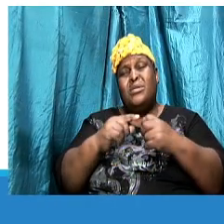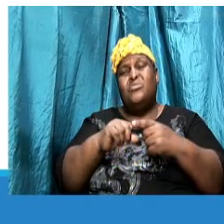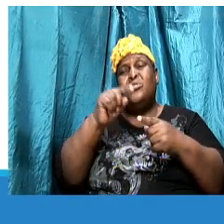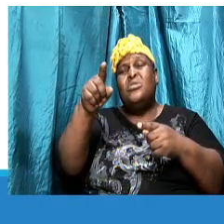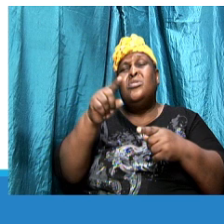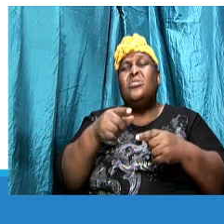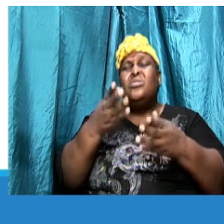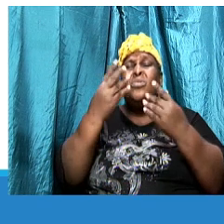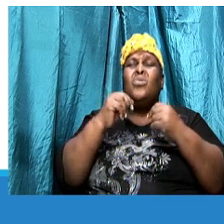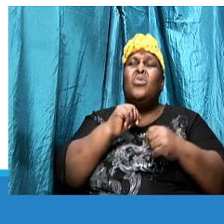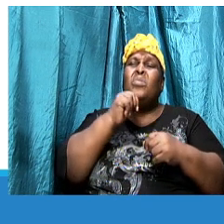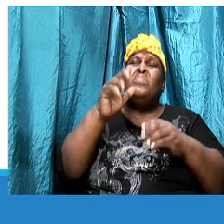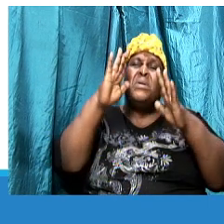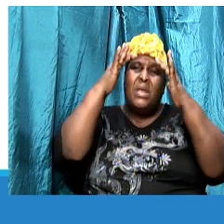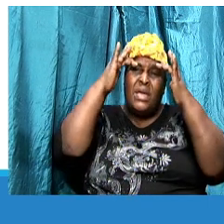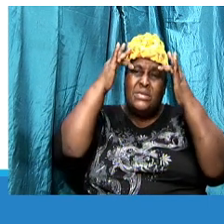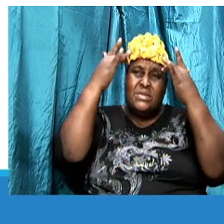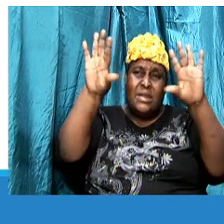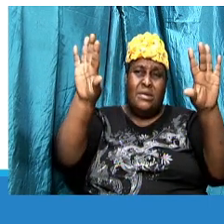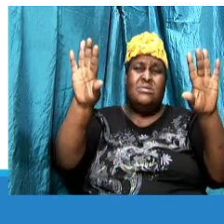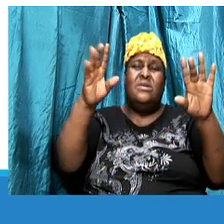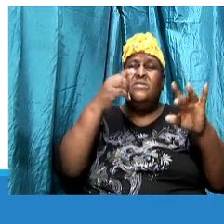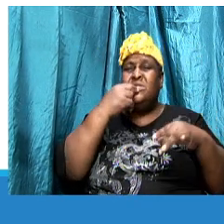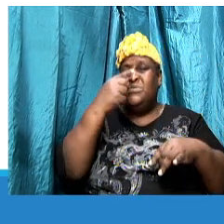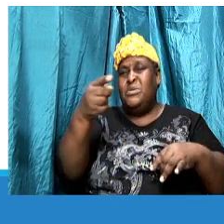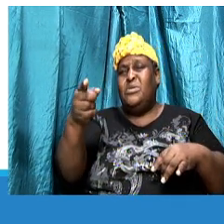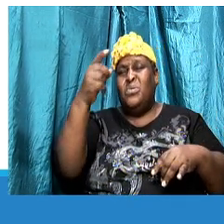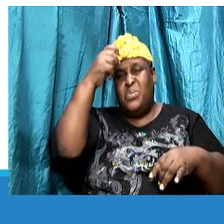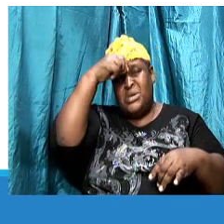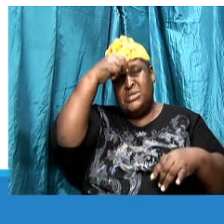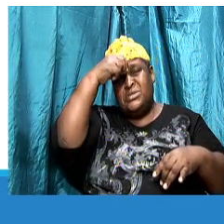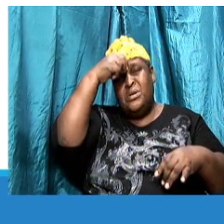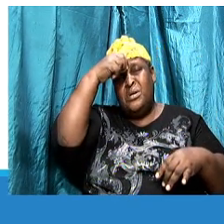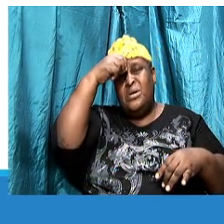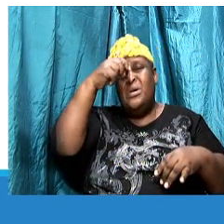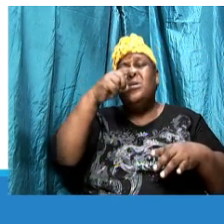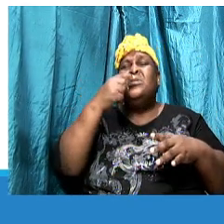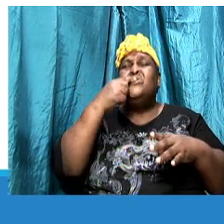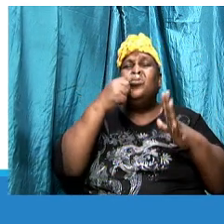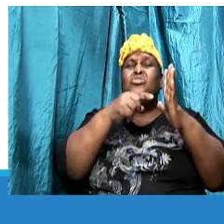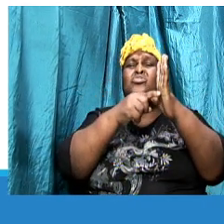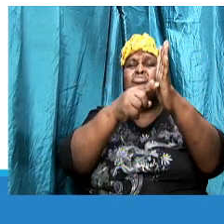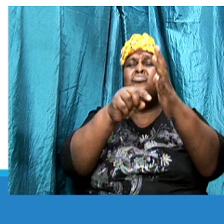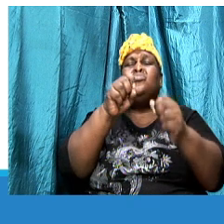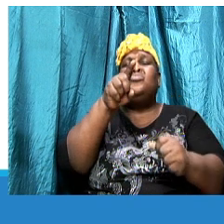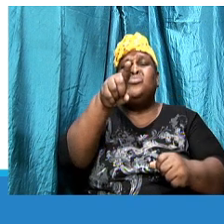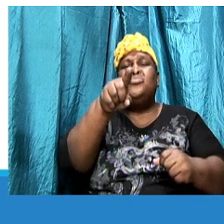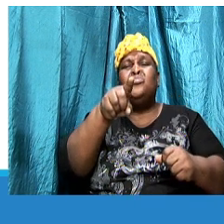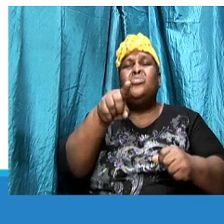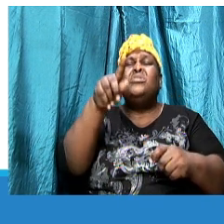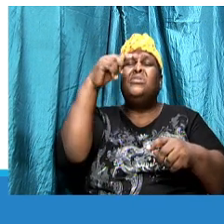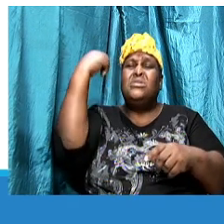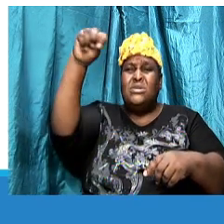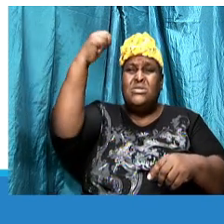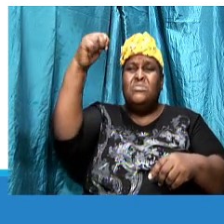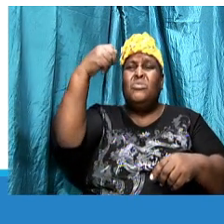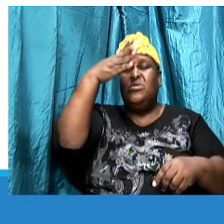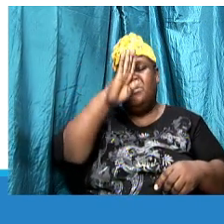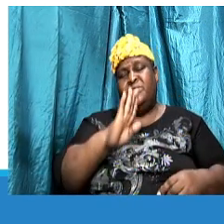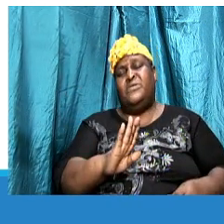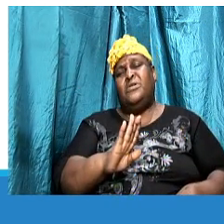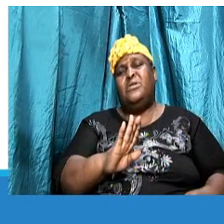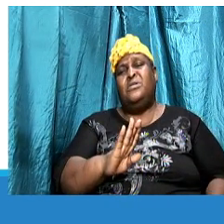with excellency of speech or wisdom, declaring unto you the testimony of